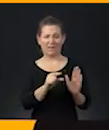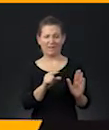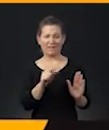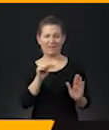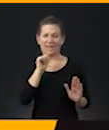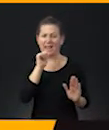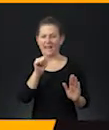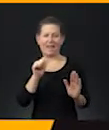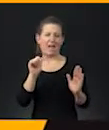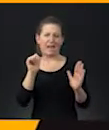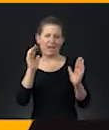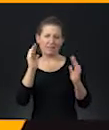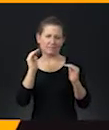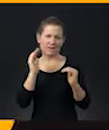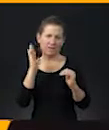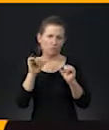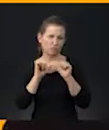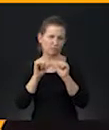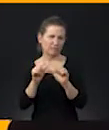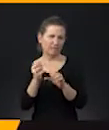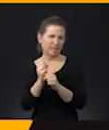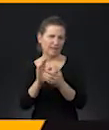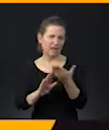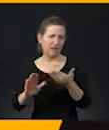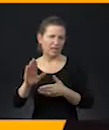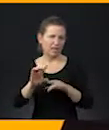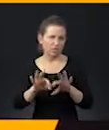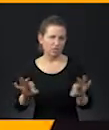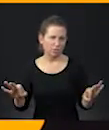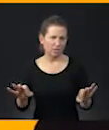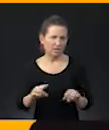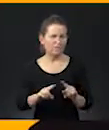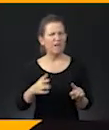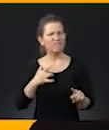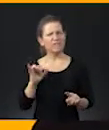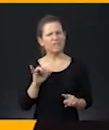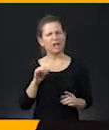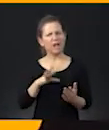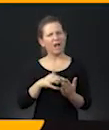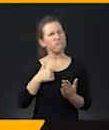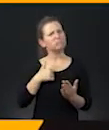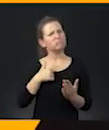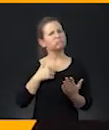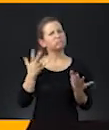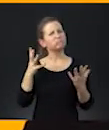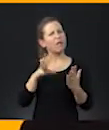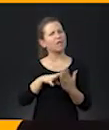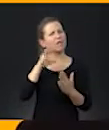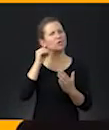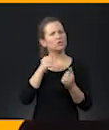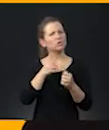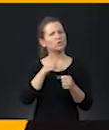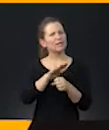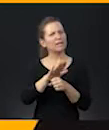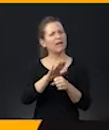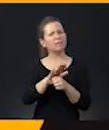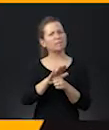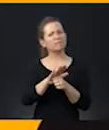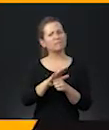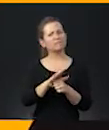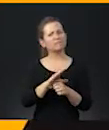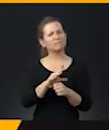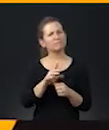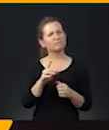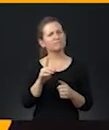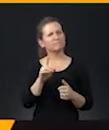know, didn't expect to really get my college degree. And I think I've learned enough through life to back up